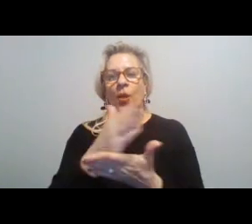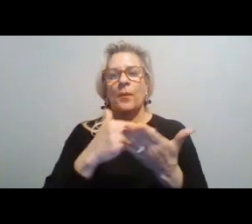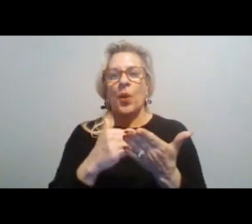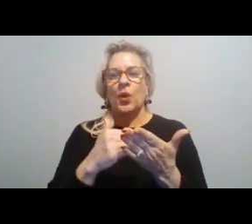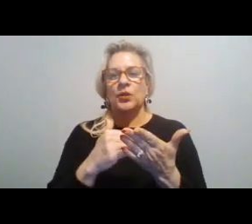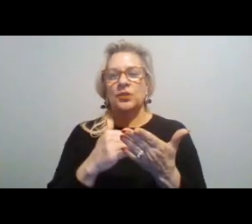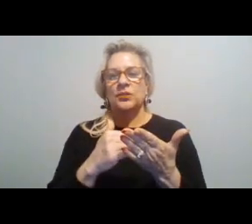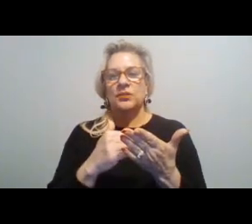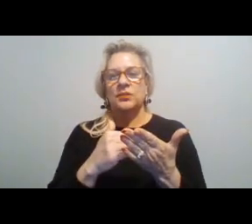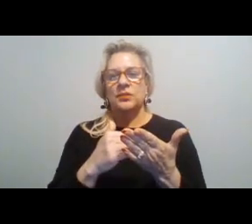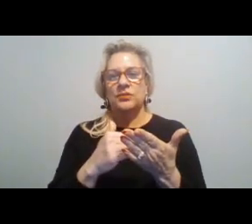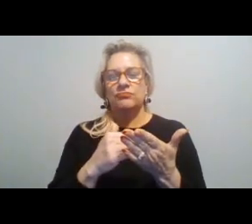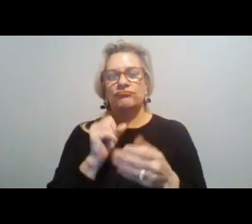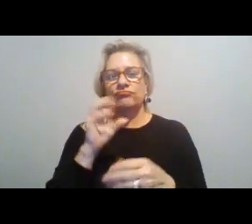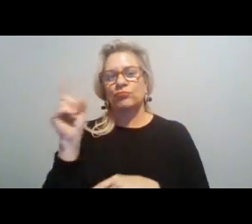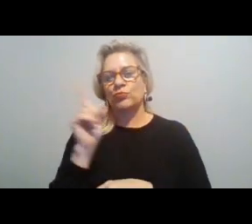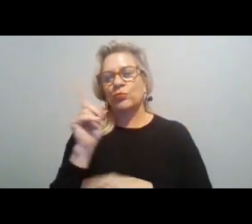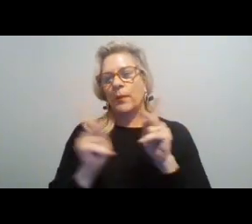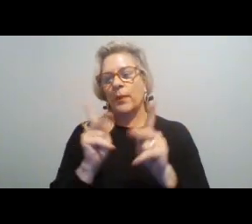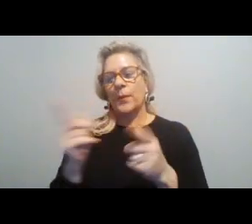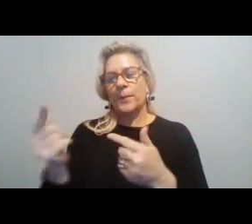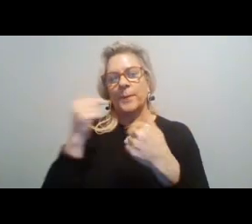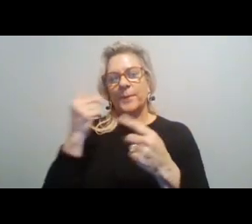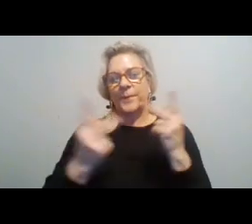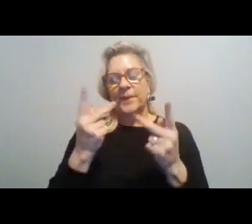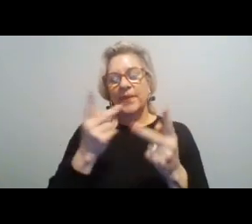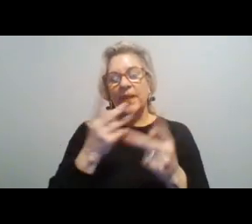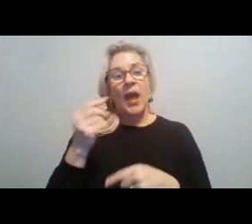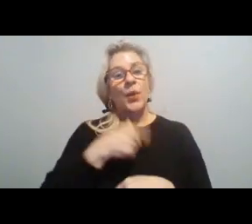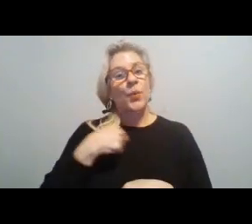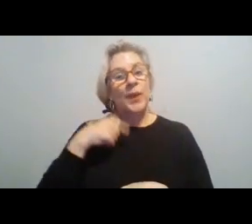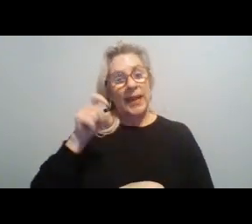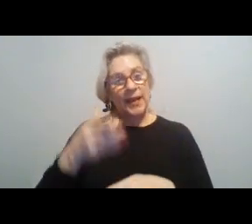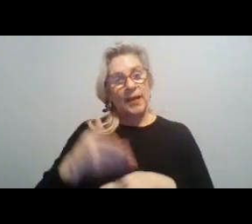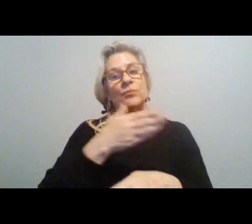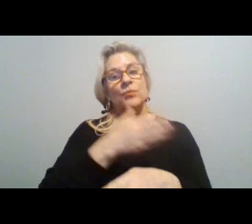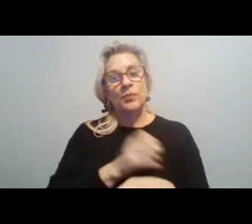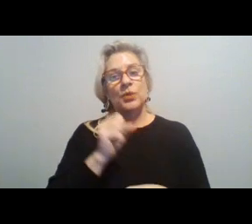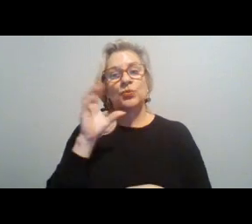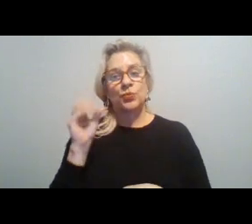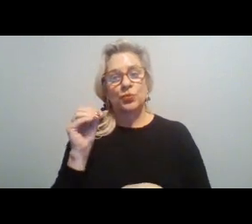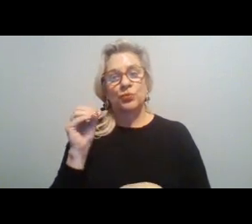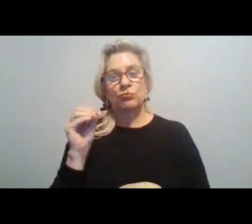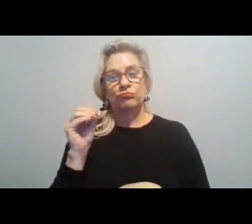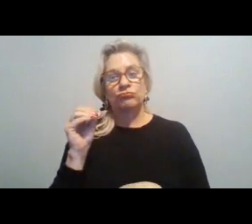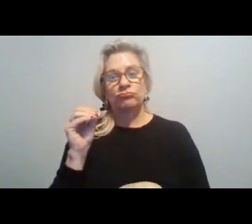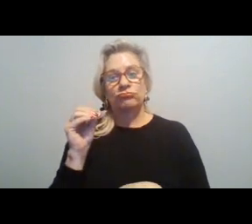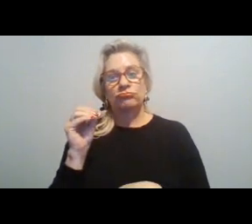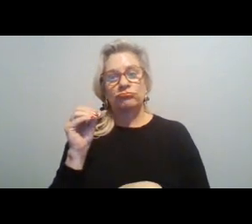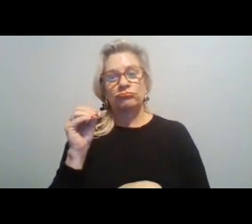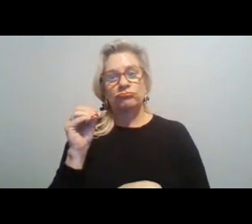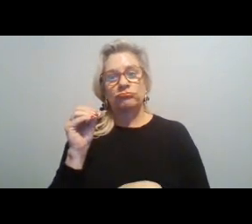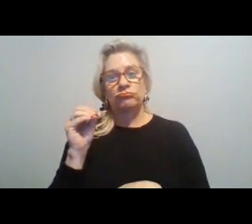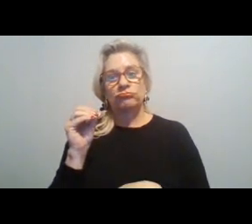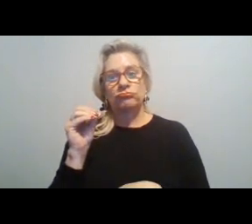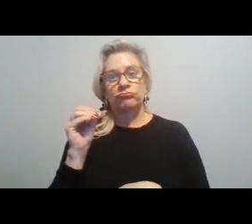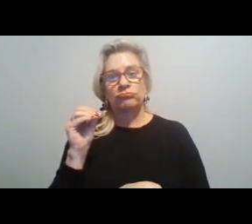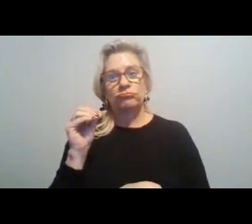there's still parts where people come visit and do need these improvements. So it's a great opportunity for us.